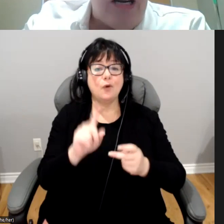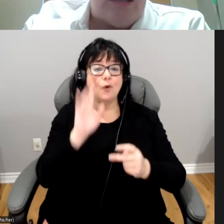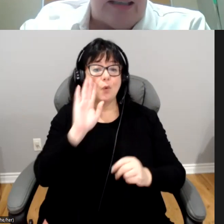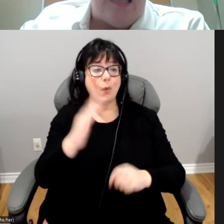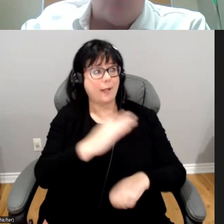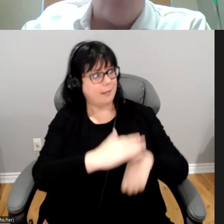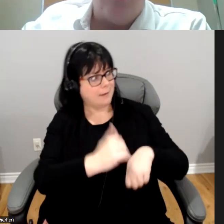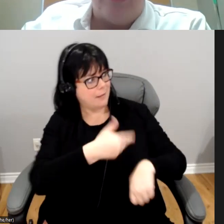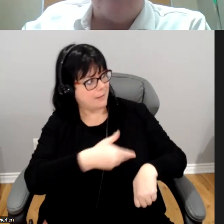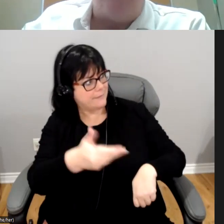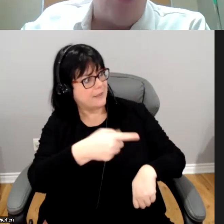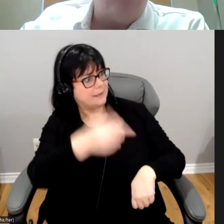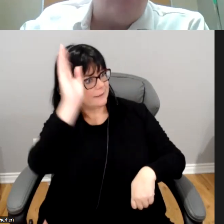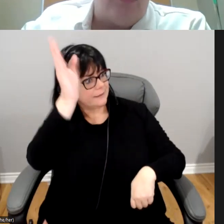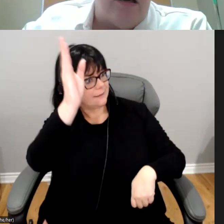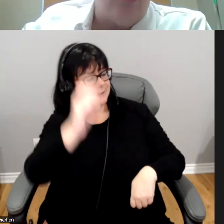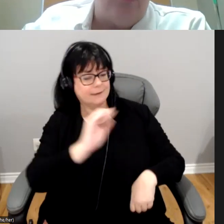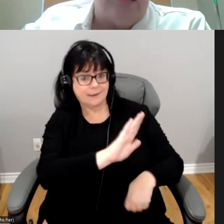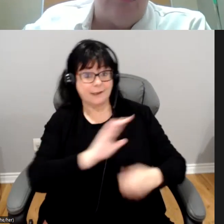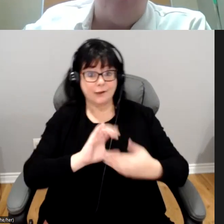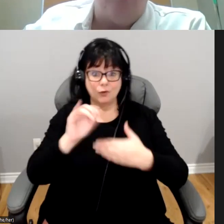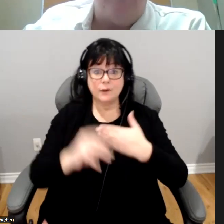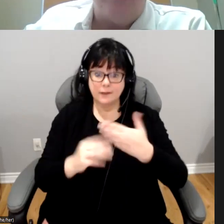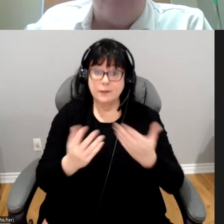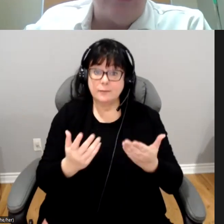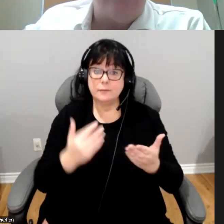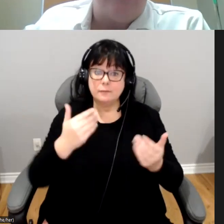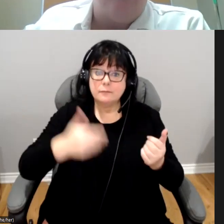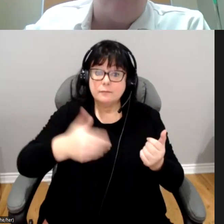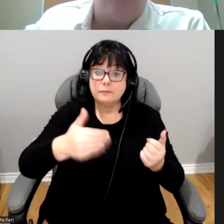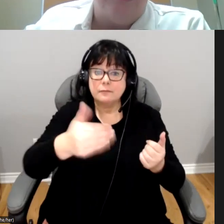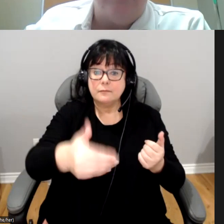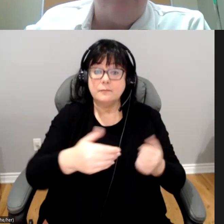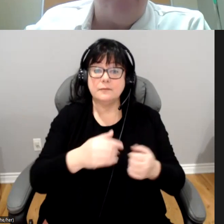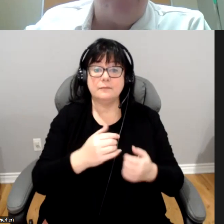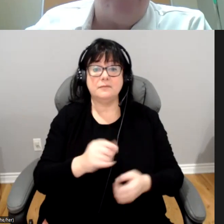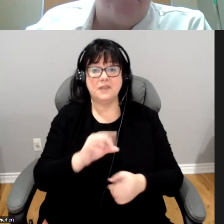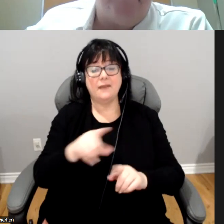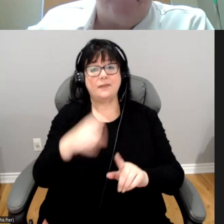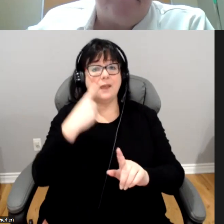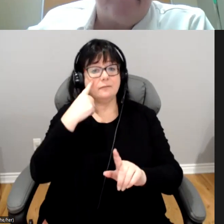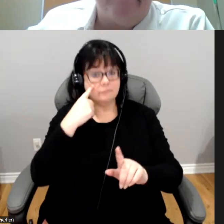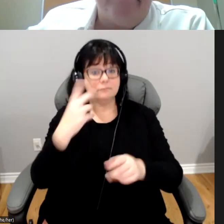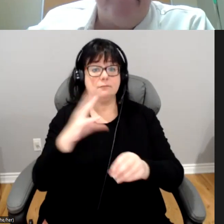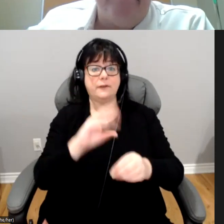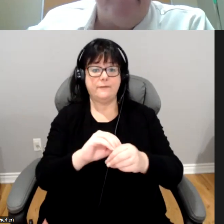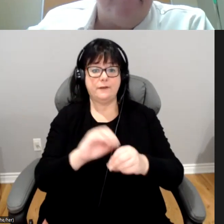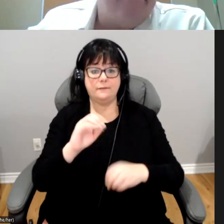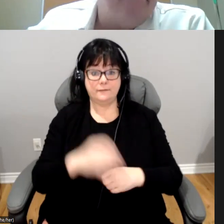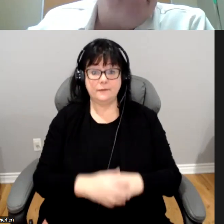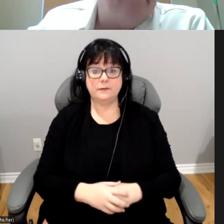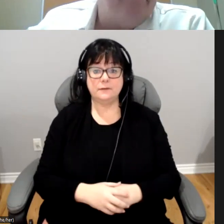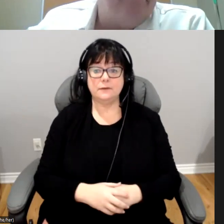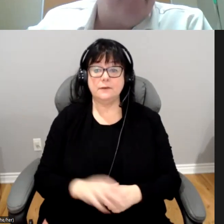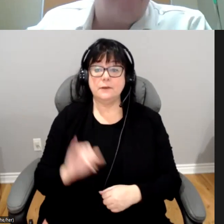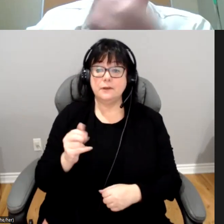more frequently or as part of what they're doing in their programming if they get to see it firsthand. This is great.